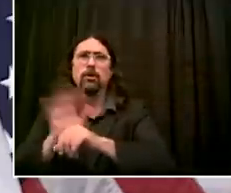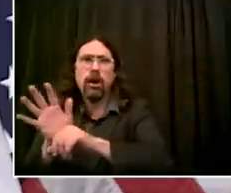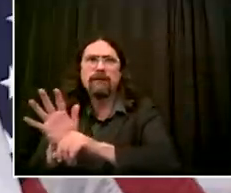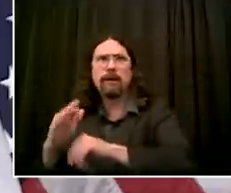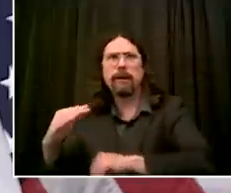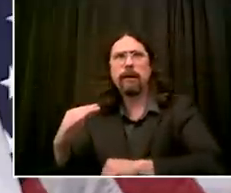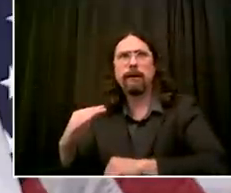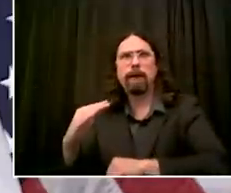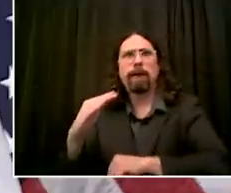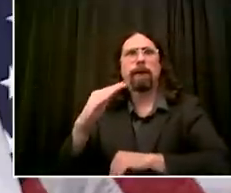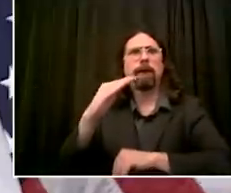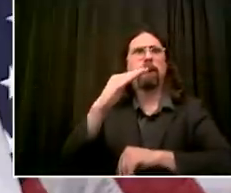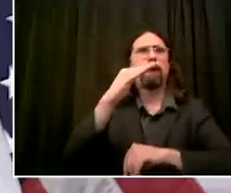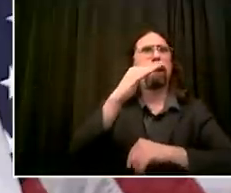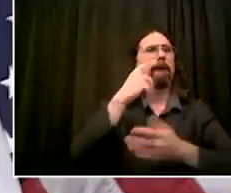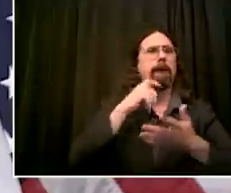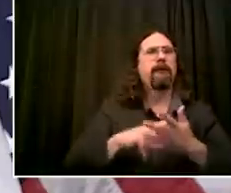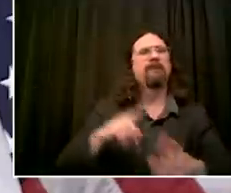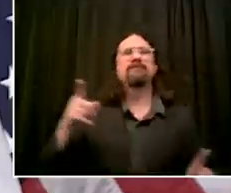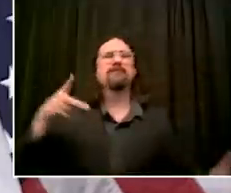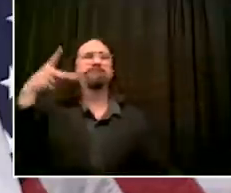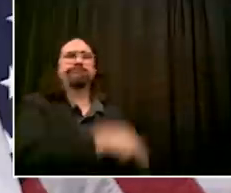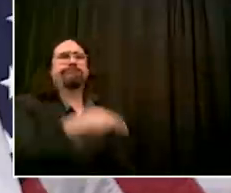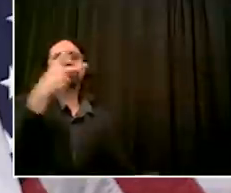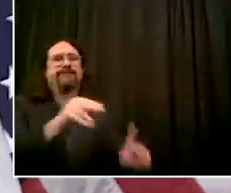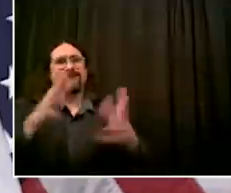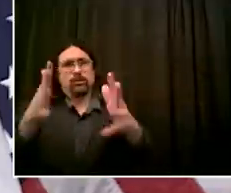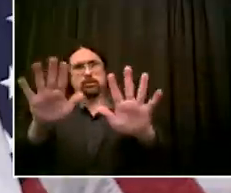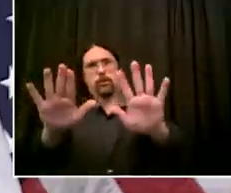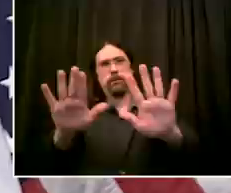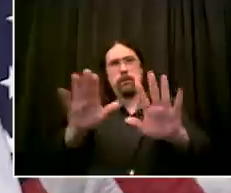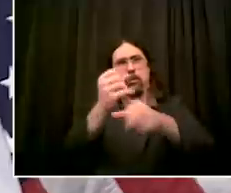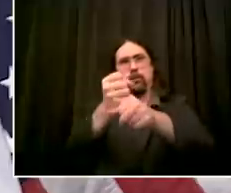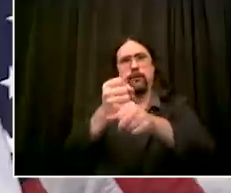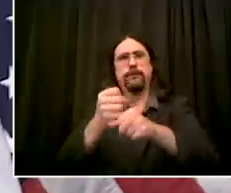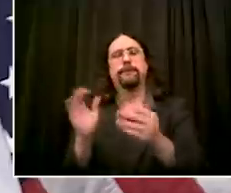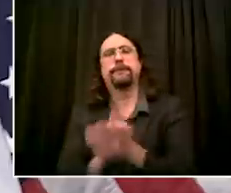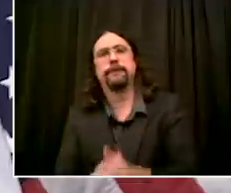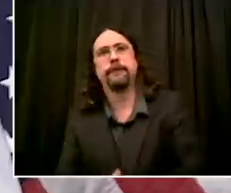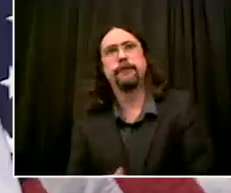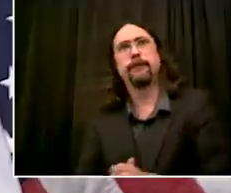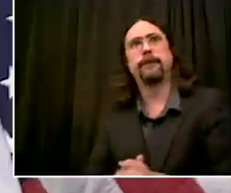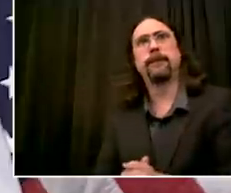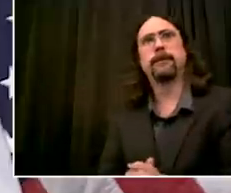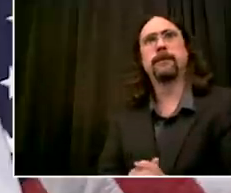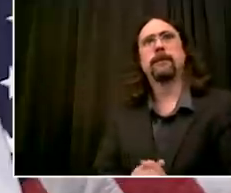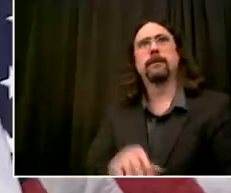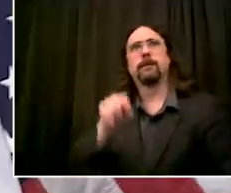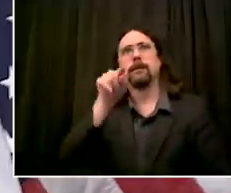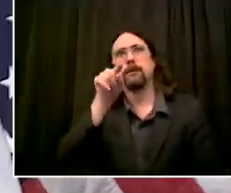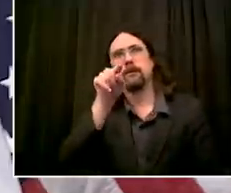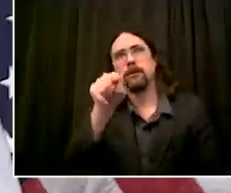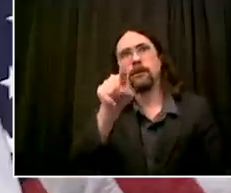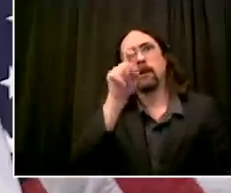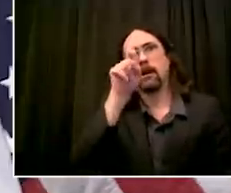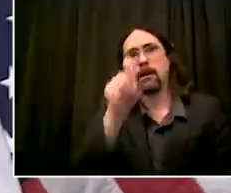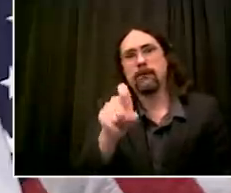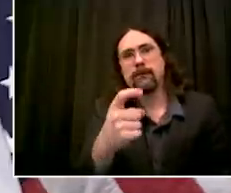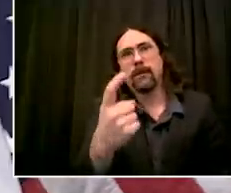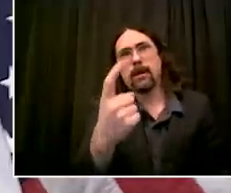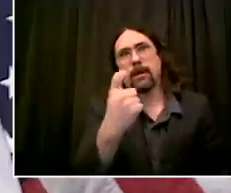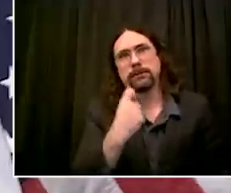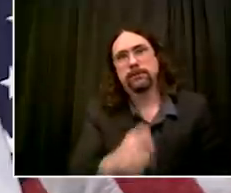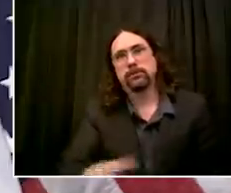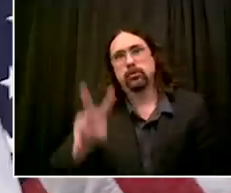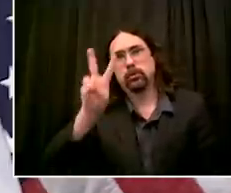disrespect. Guys, respectfully, two questions, two real questions, not two 12-part questions. So